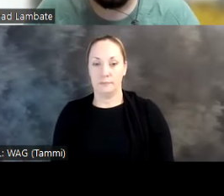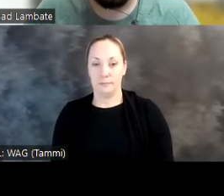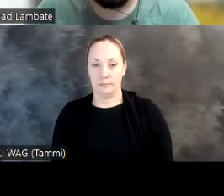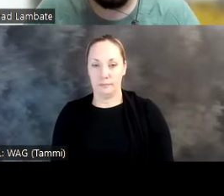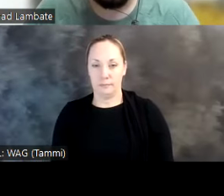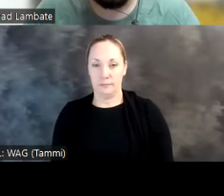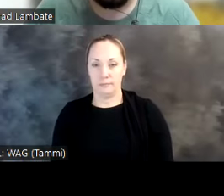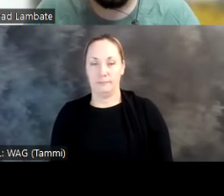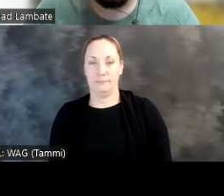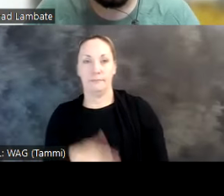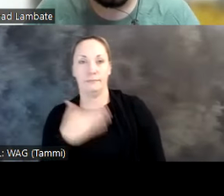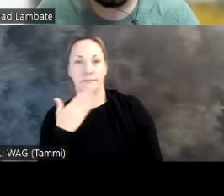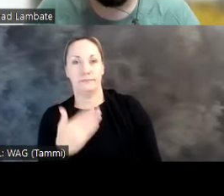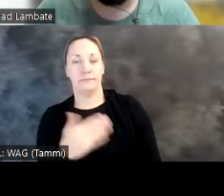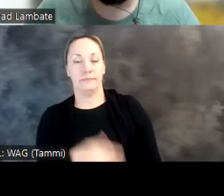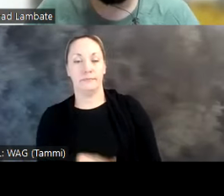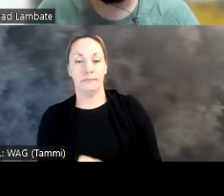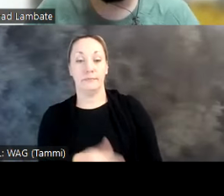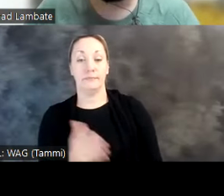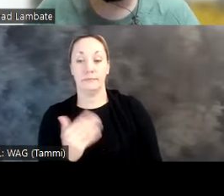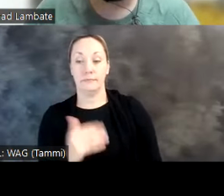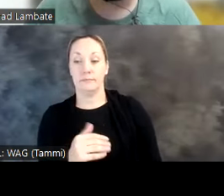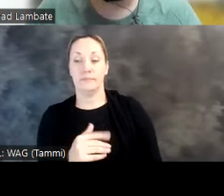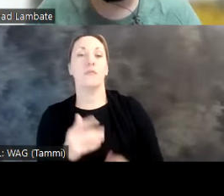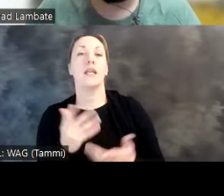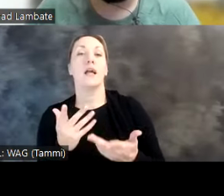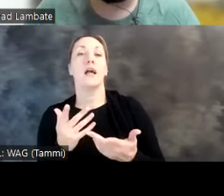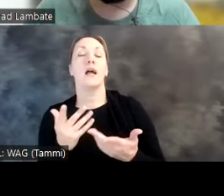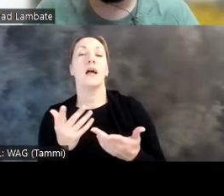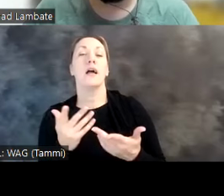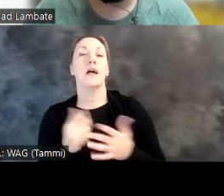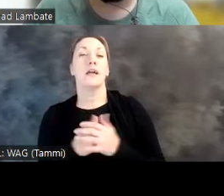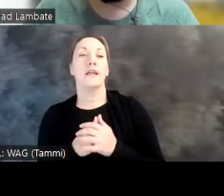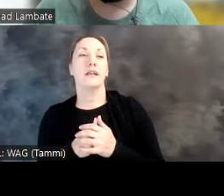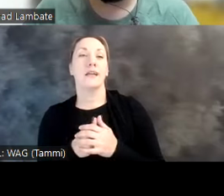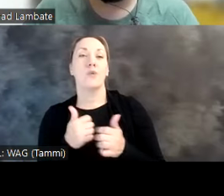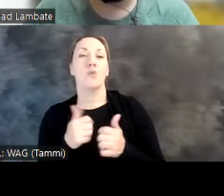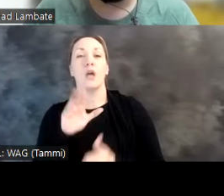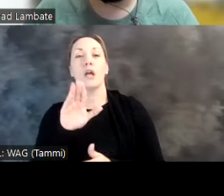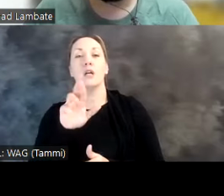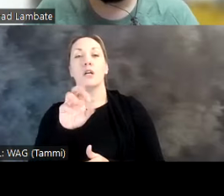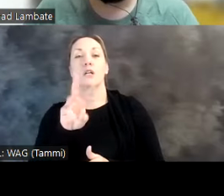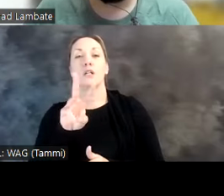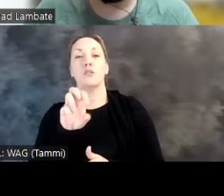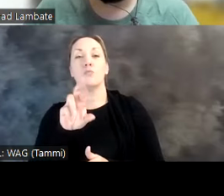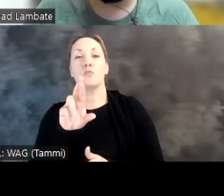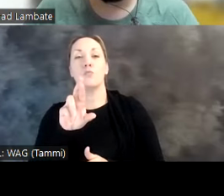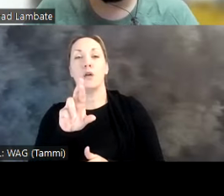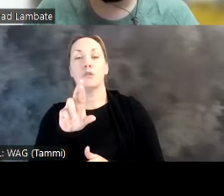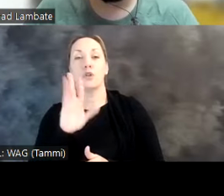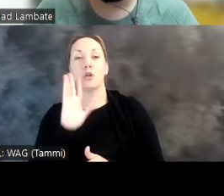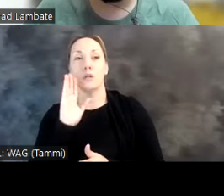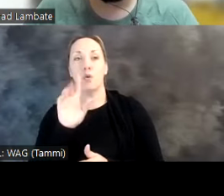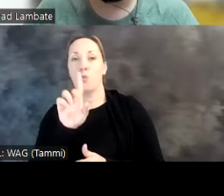Thank you. And in which browser will a